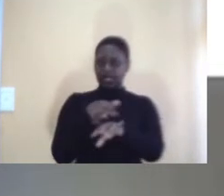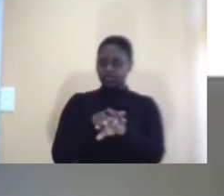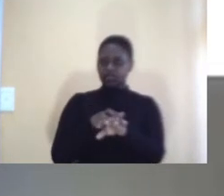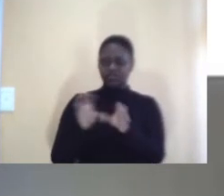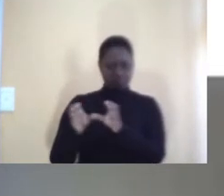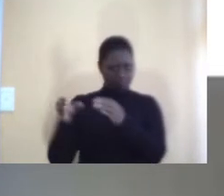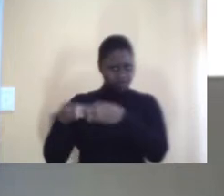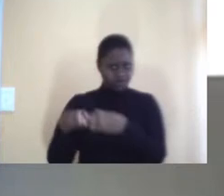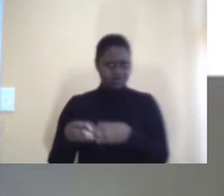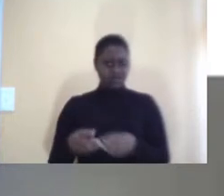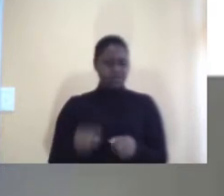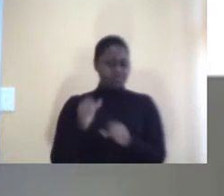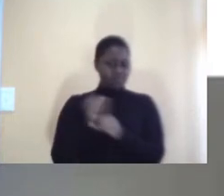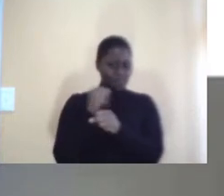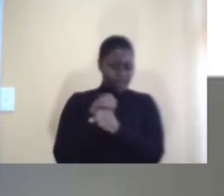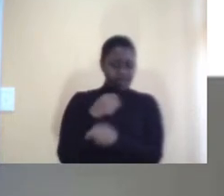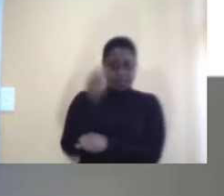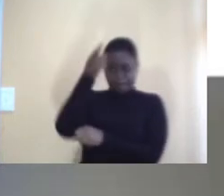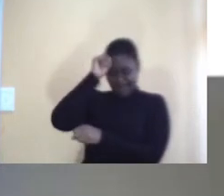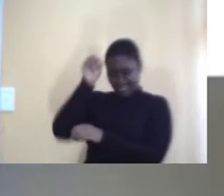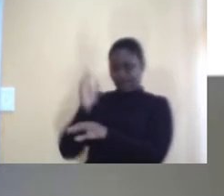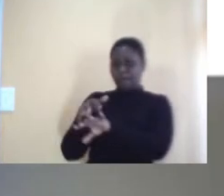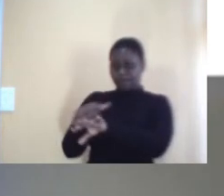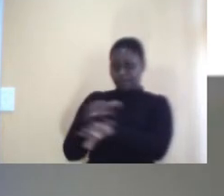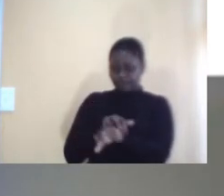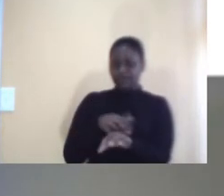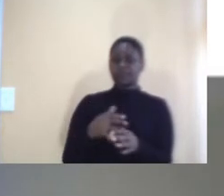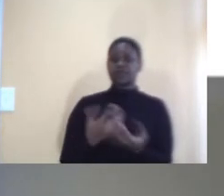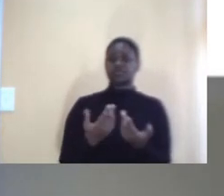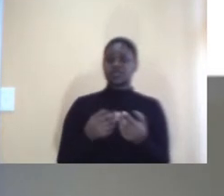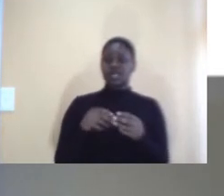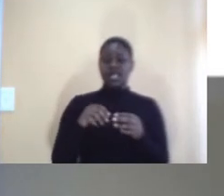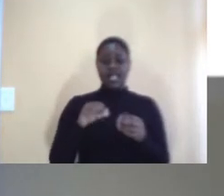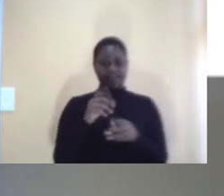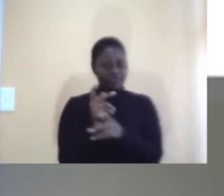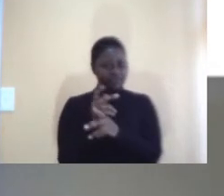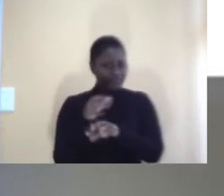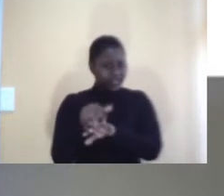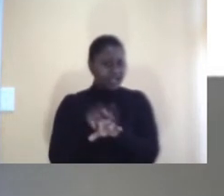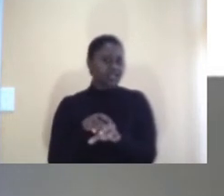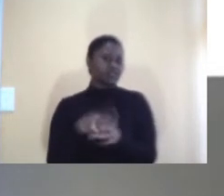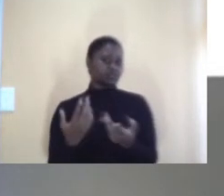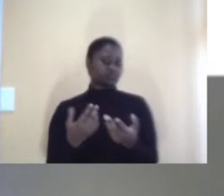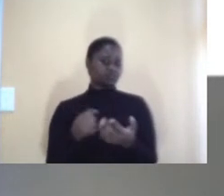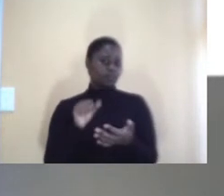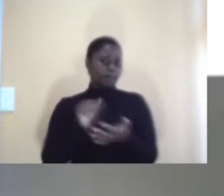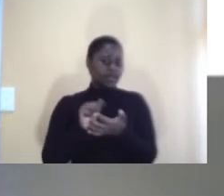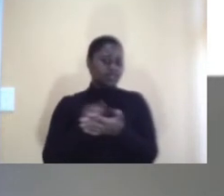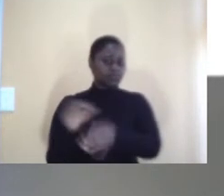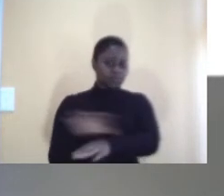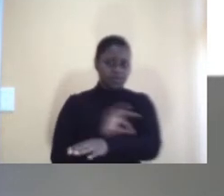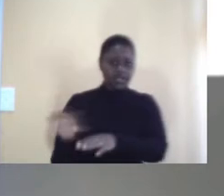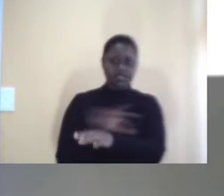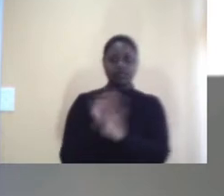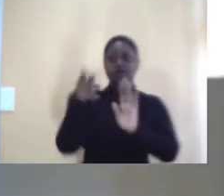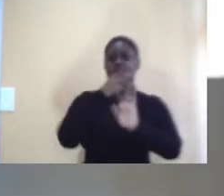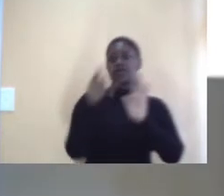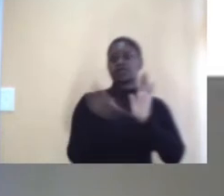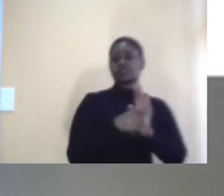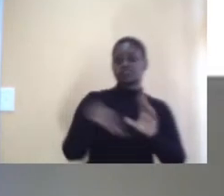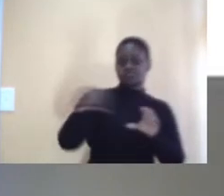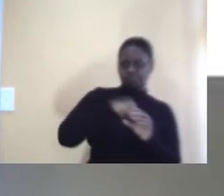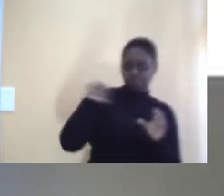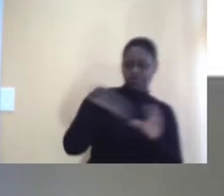to create self-sufficient black farmers, and to grow and support the agricultural sector as a whole, must be blamed on failed policies, including